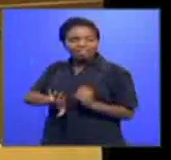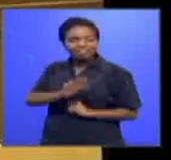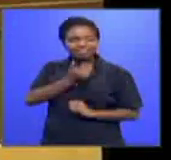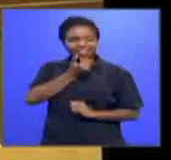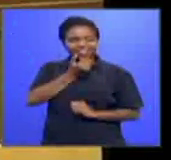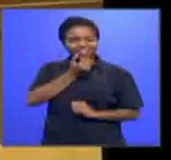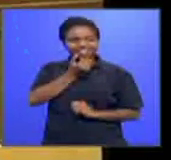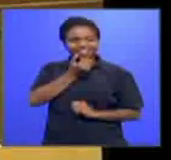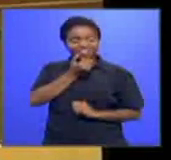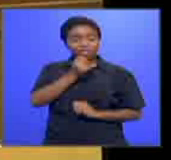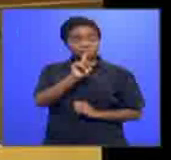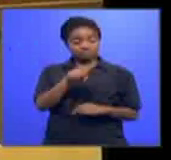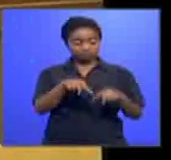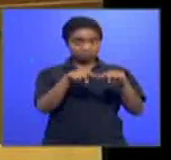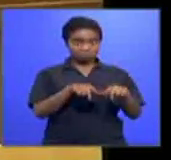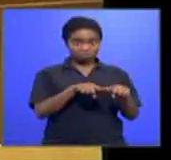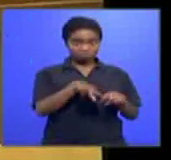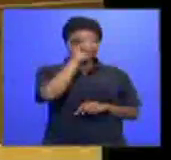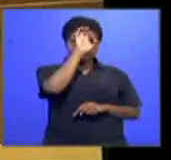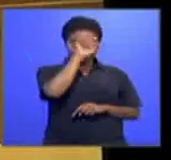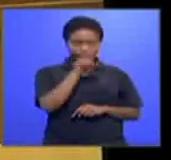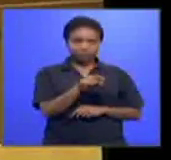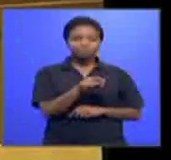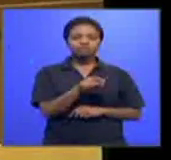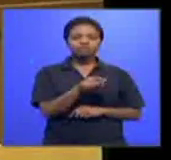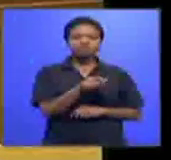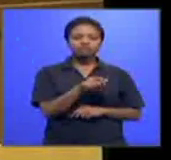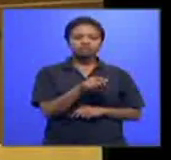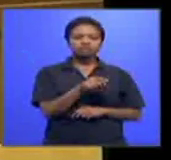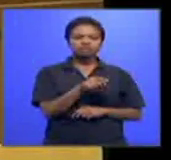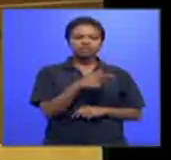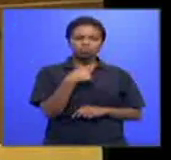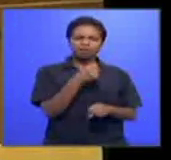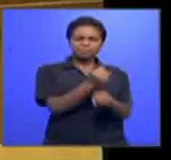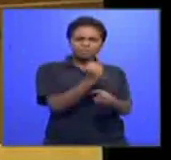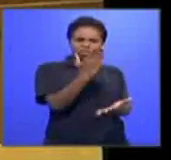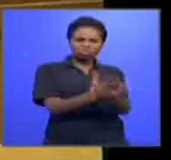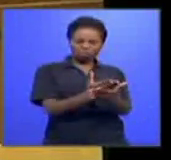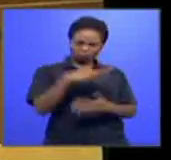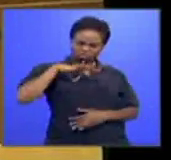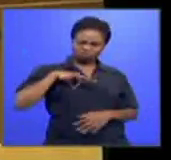to its ability to suitably serve our people.